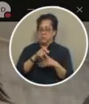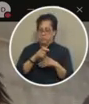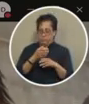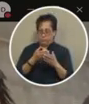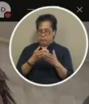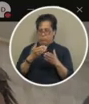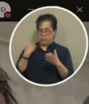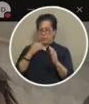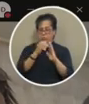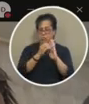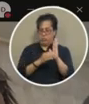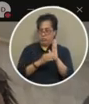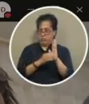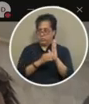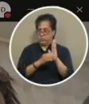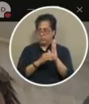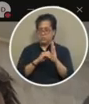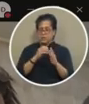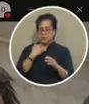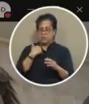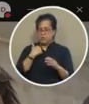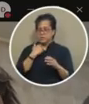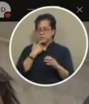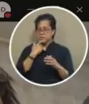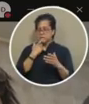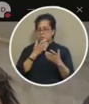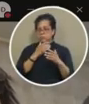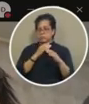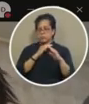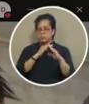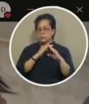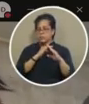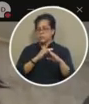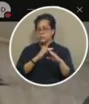ordinance only included provisions that protected